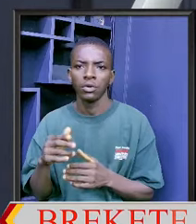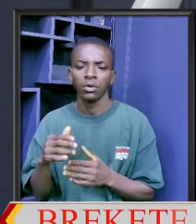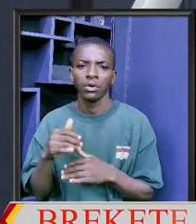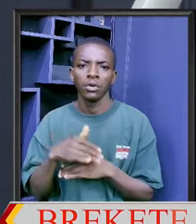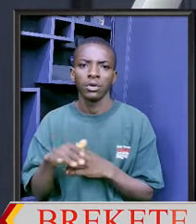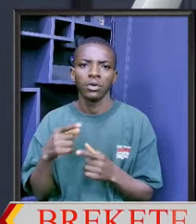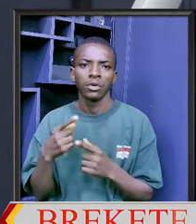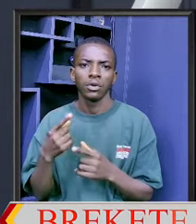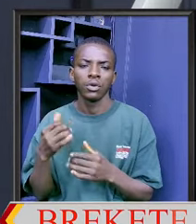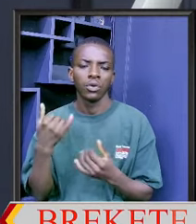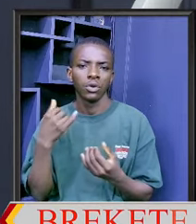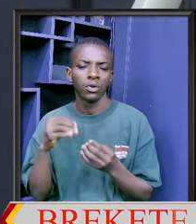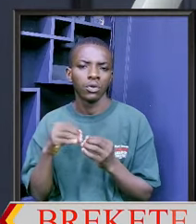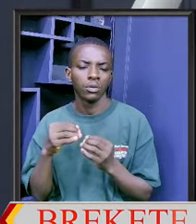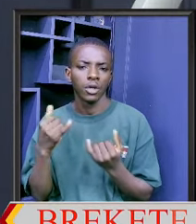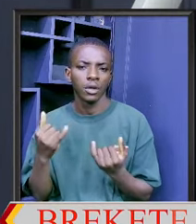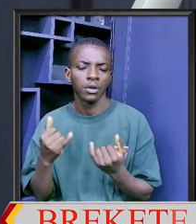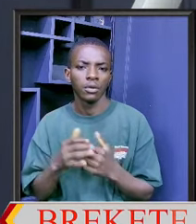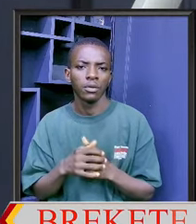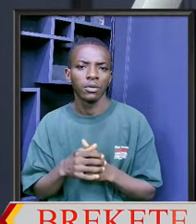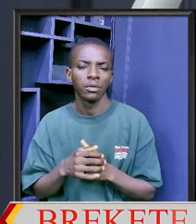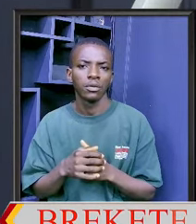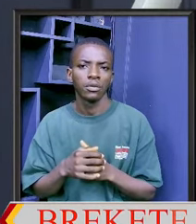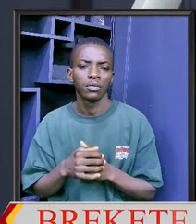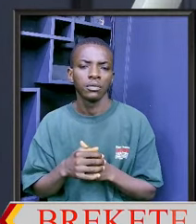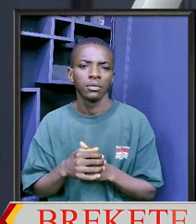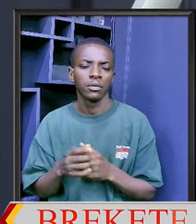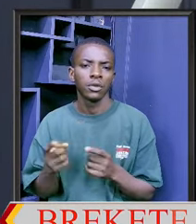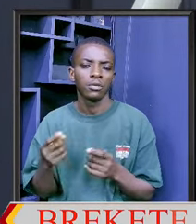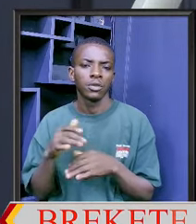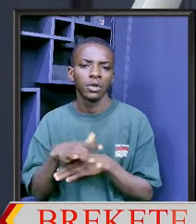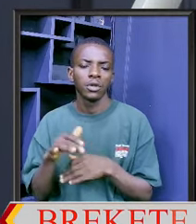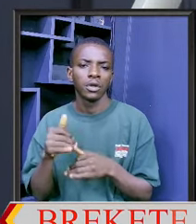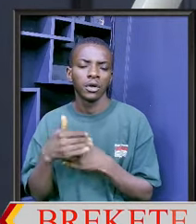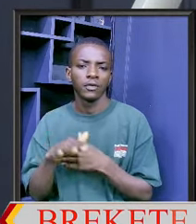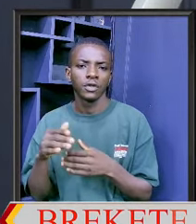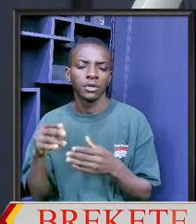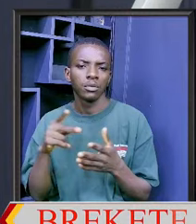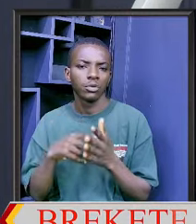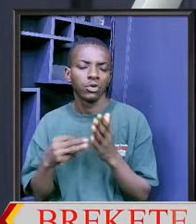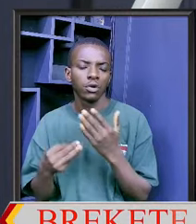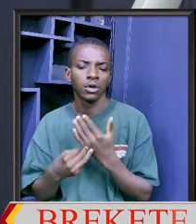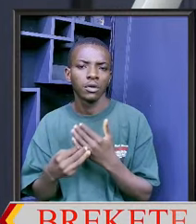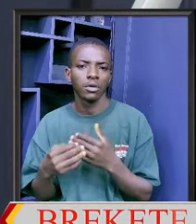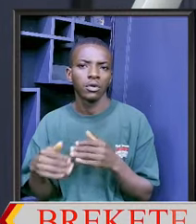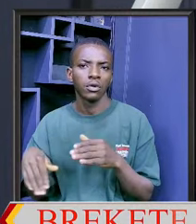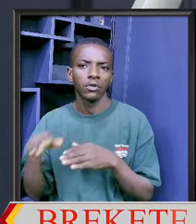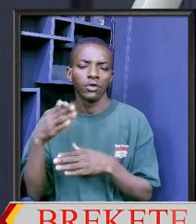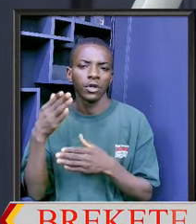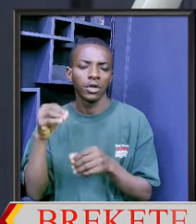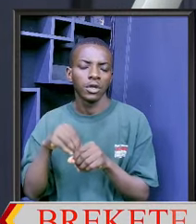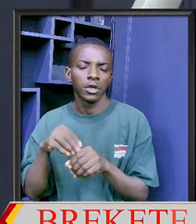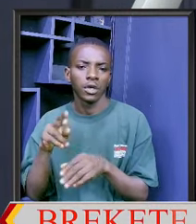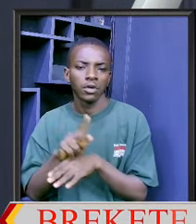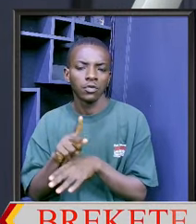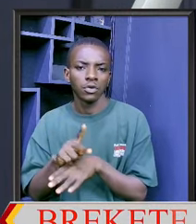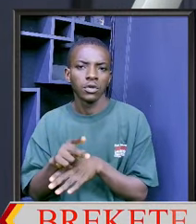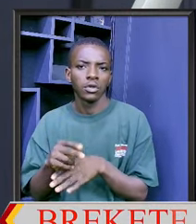I go send you one number now. Okay, sir. Immediately after the program, over yes, there sir. In